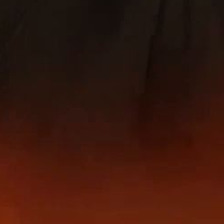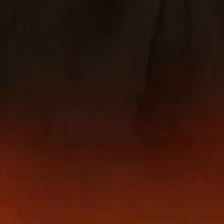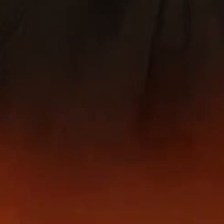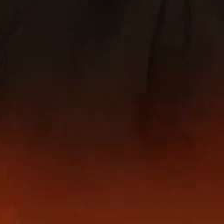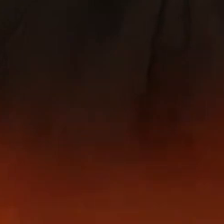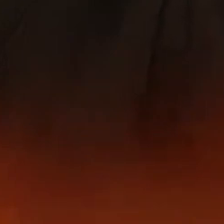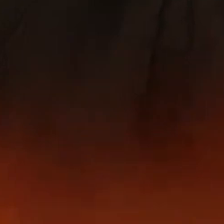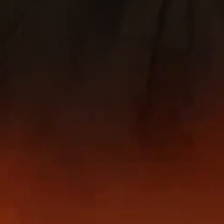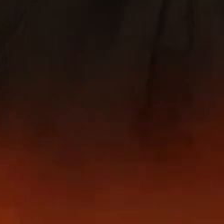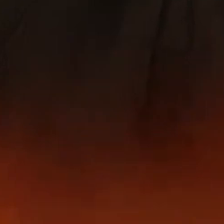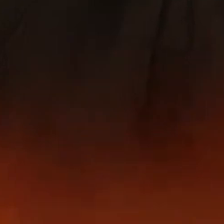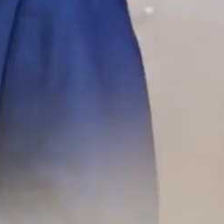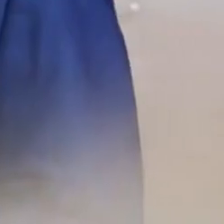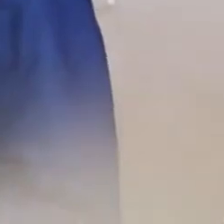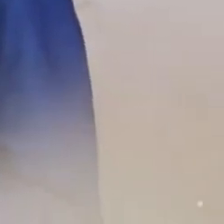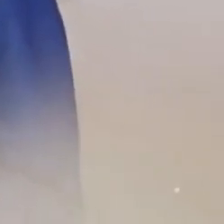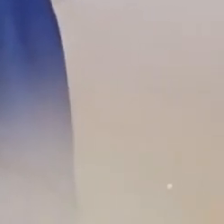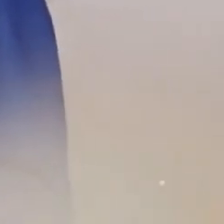already.